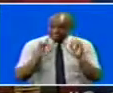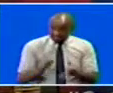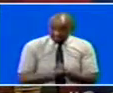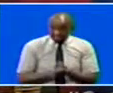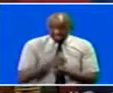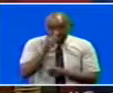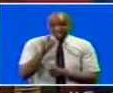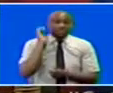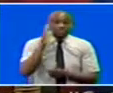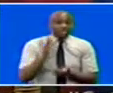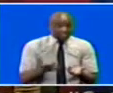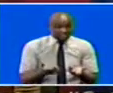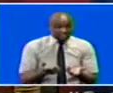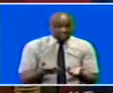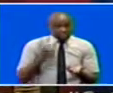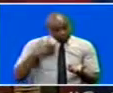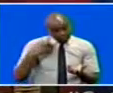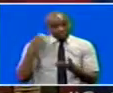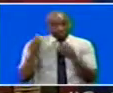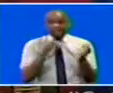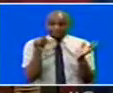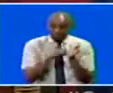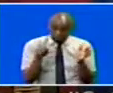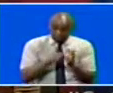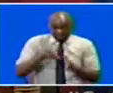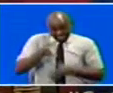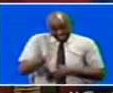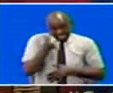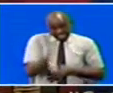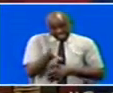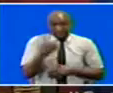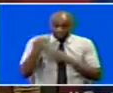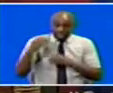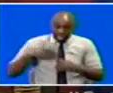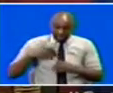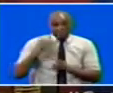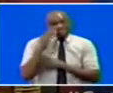would translate to insecurity within our borders.